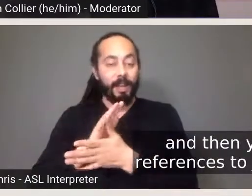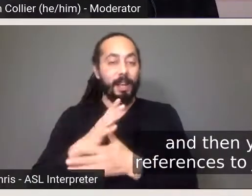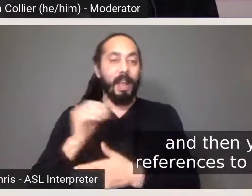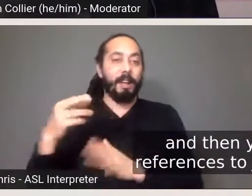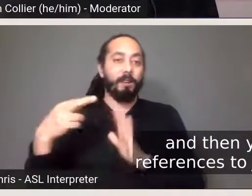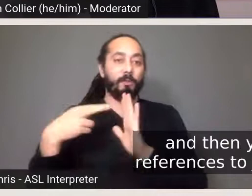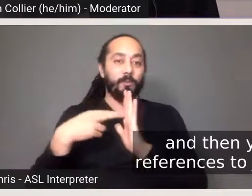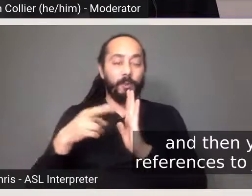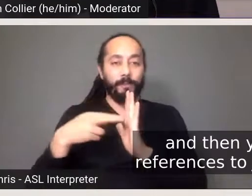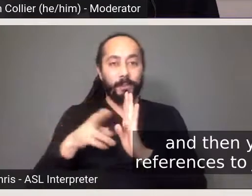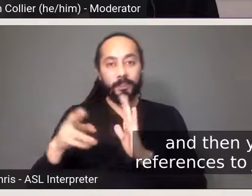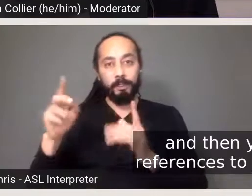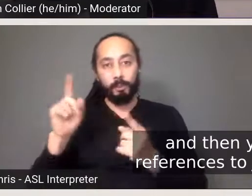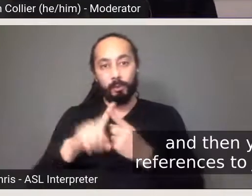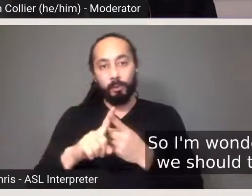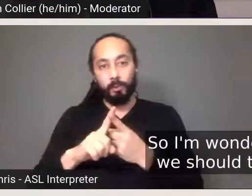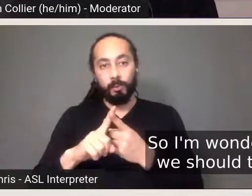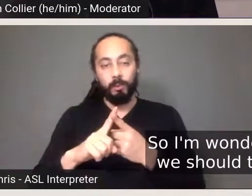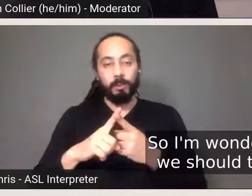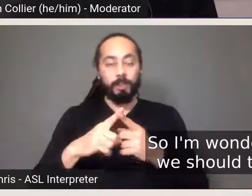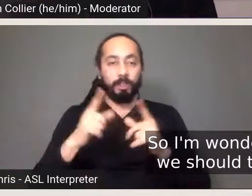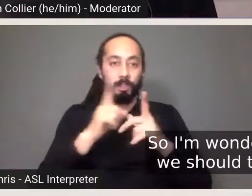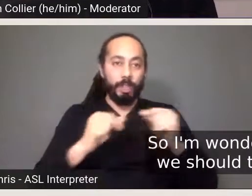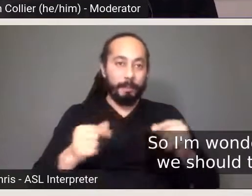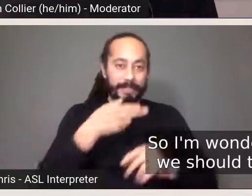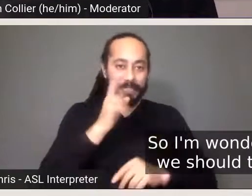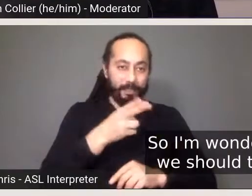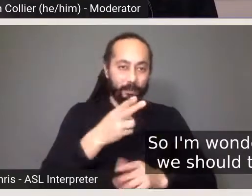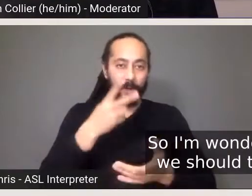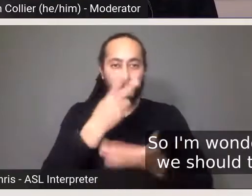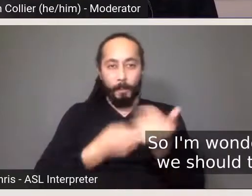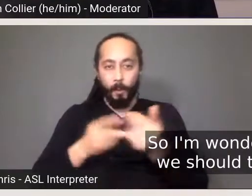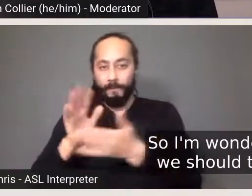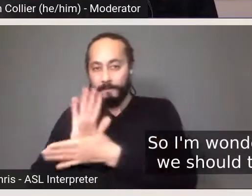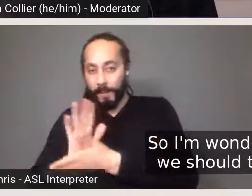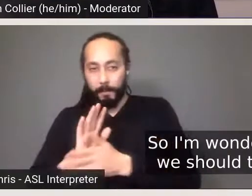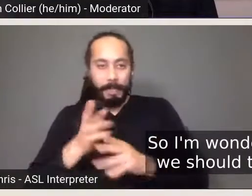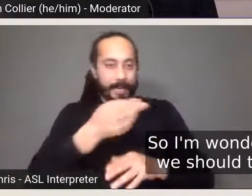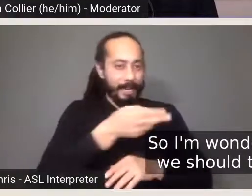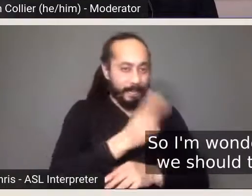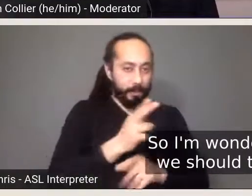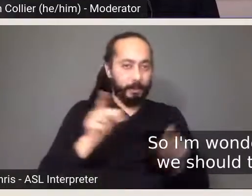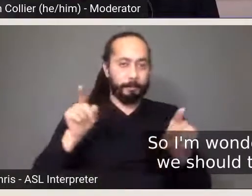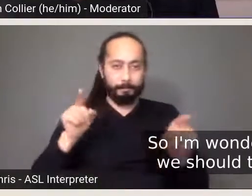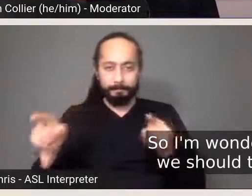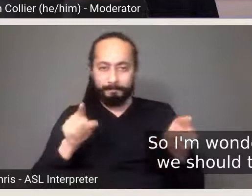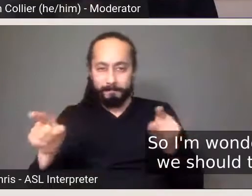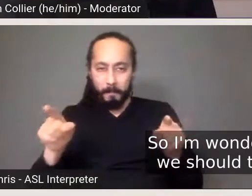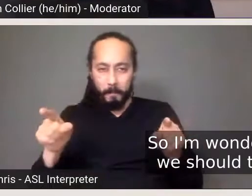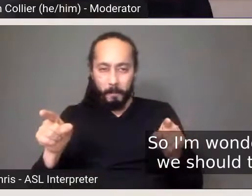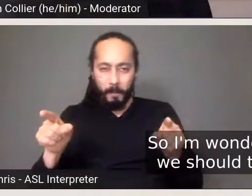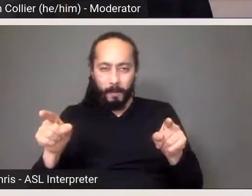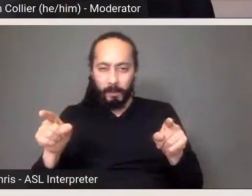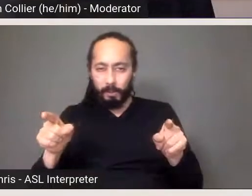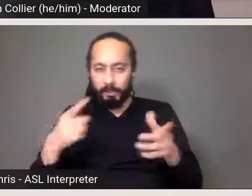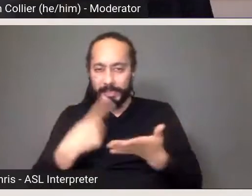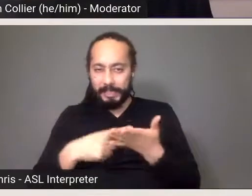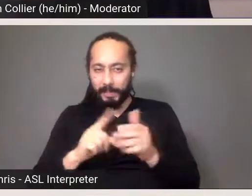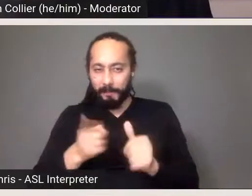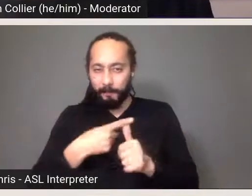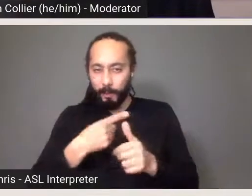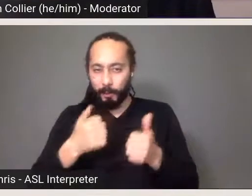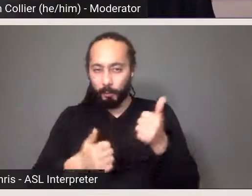to Japanese history. So I'm wondering which one we should talk about first.